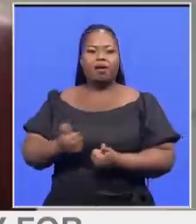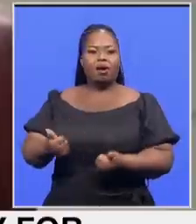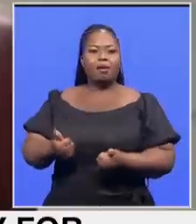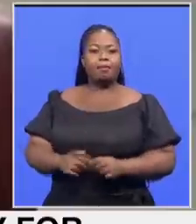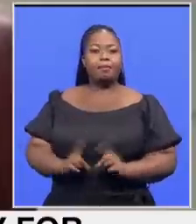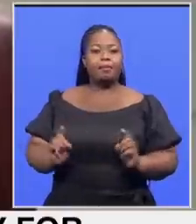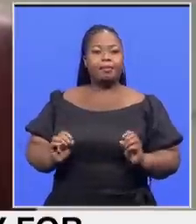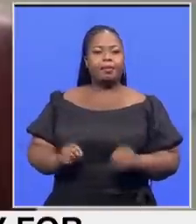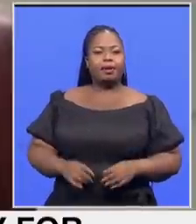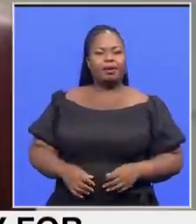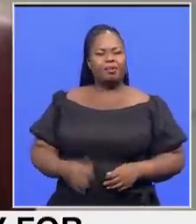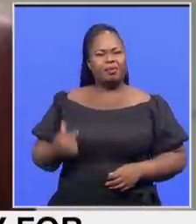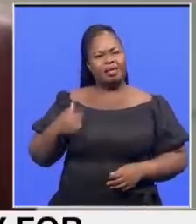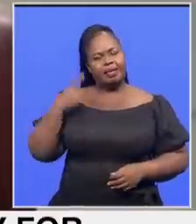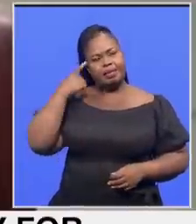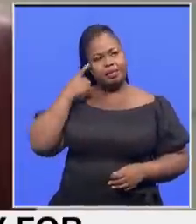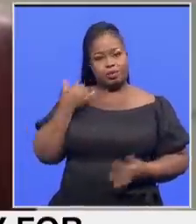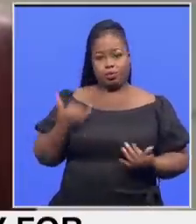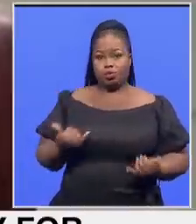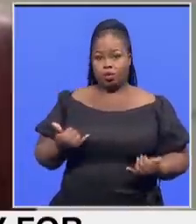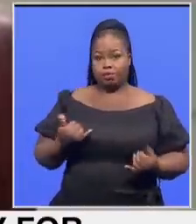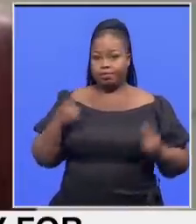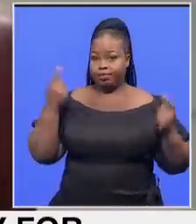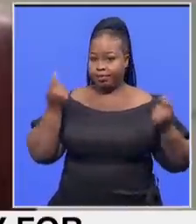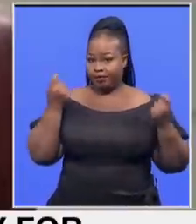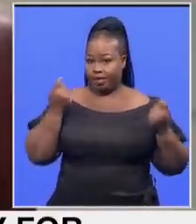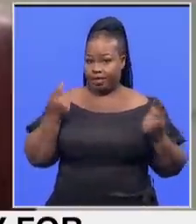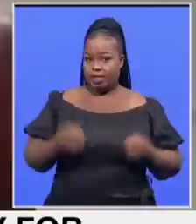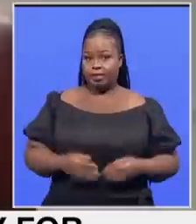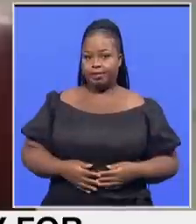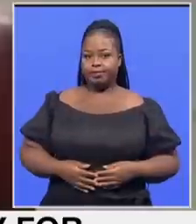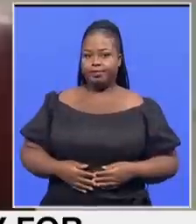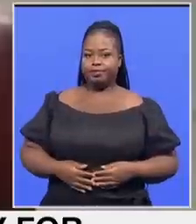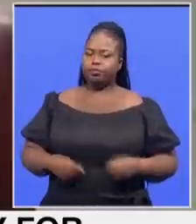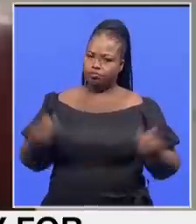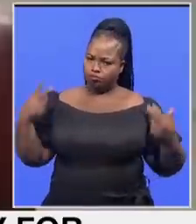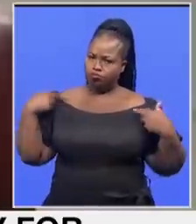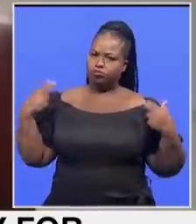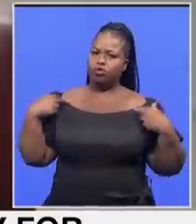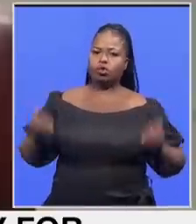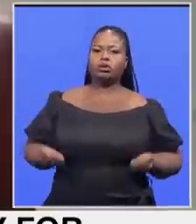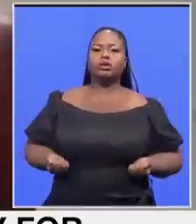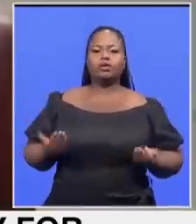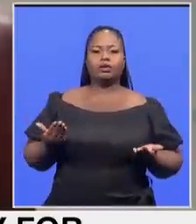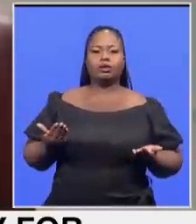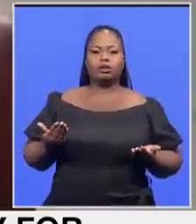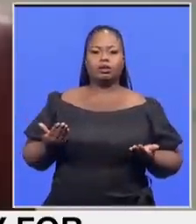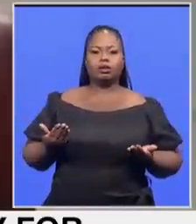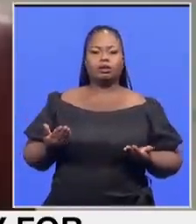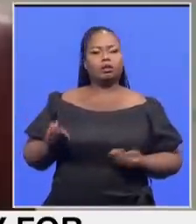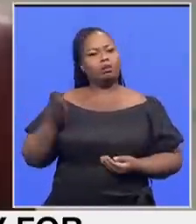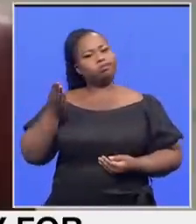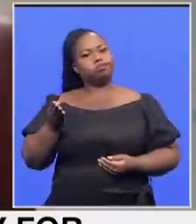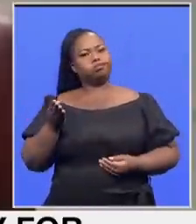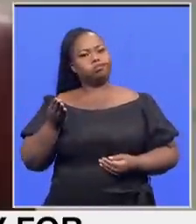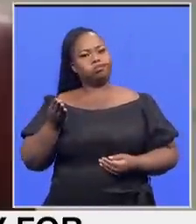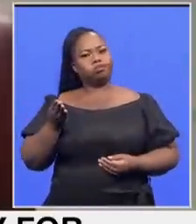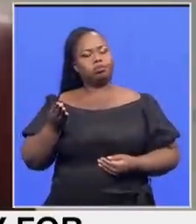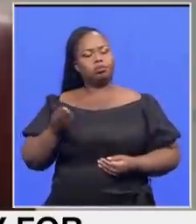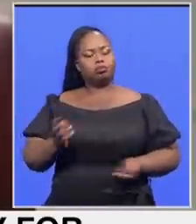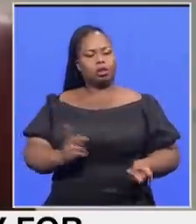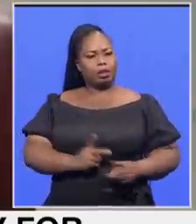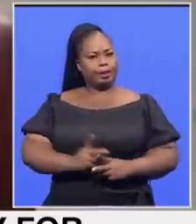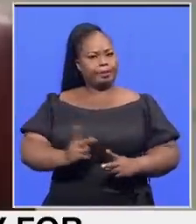And I think for today's event, the security services were well